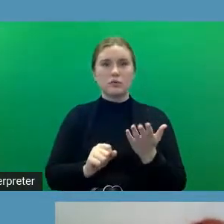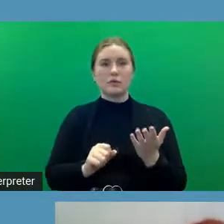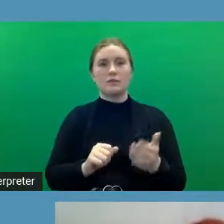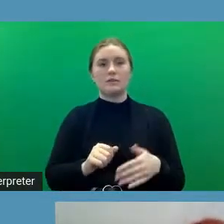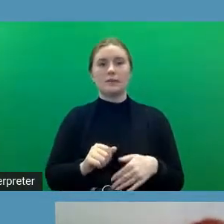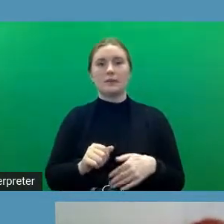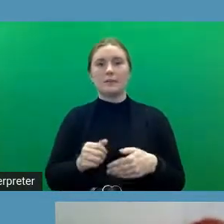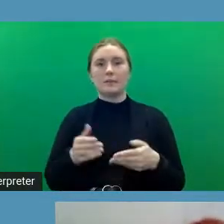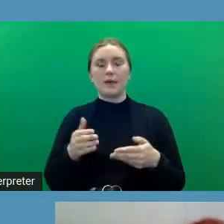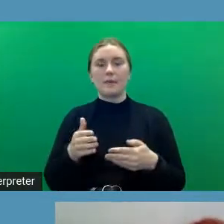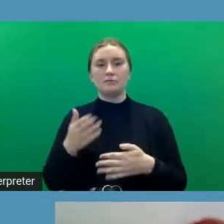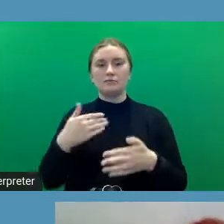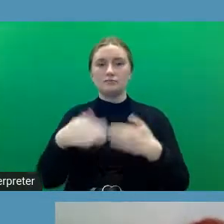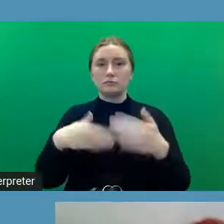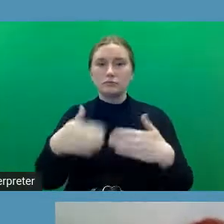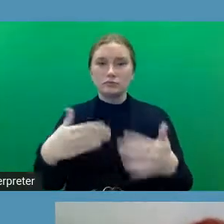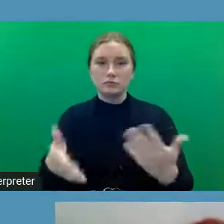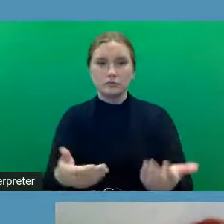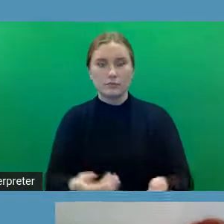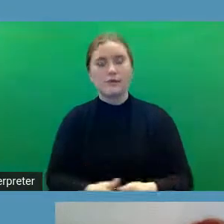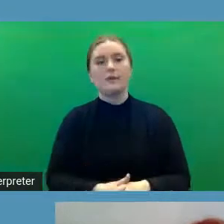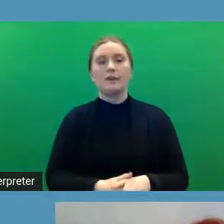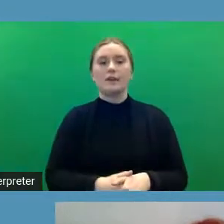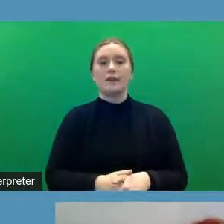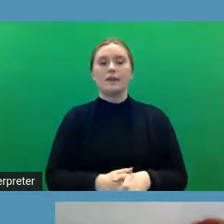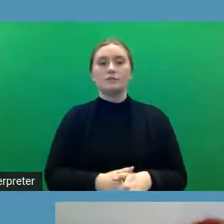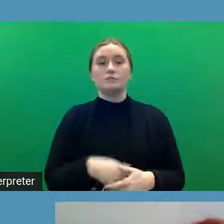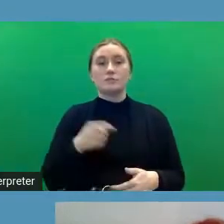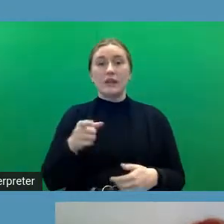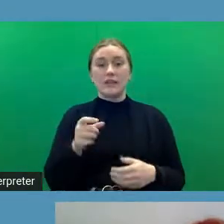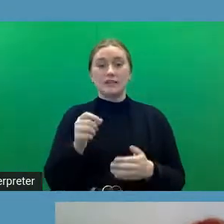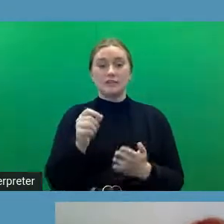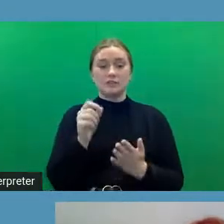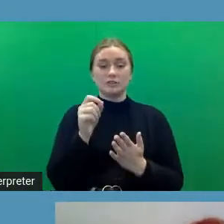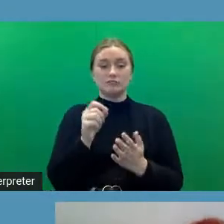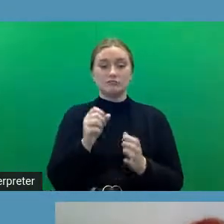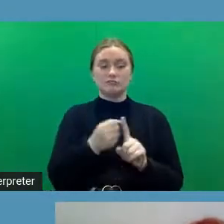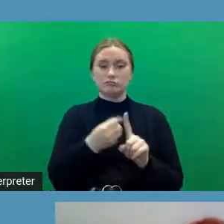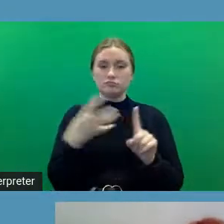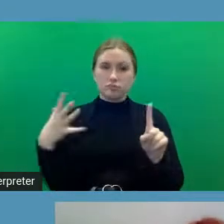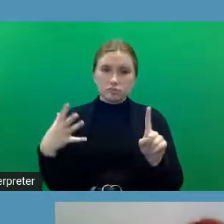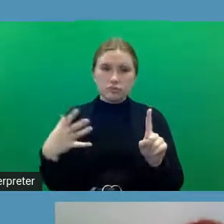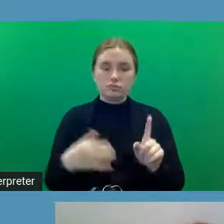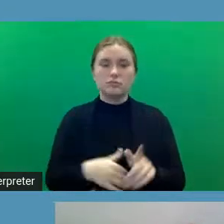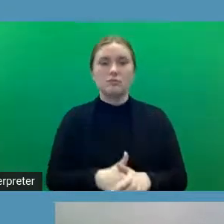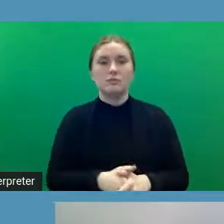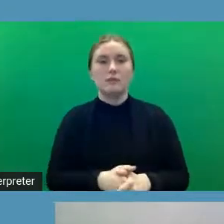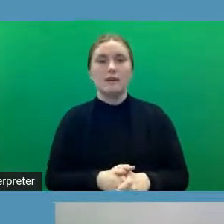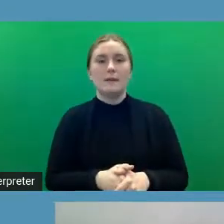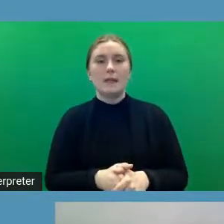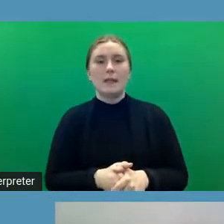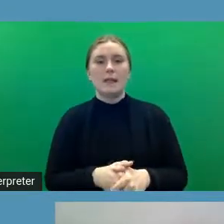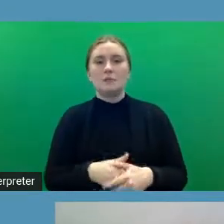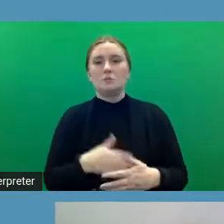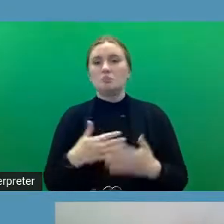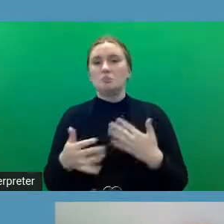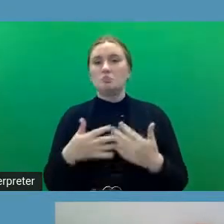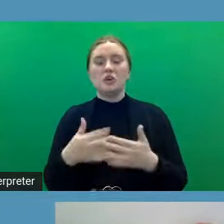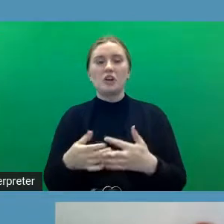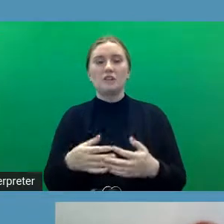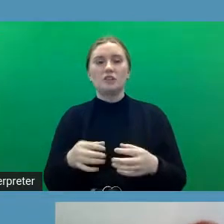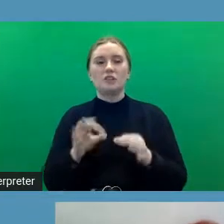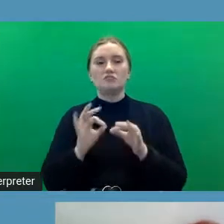information that will be in the video is described, as well as whatever interpretive